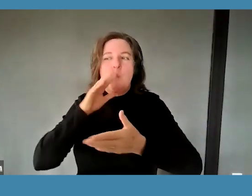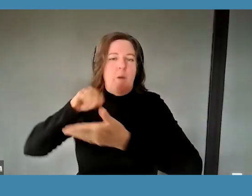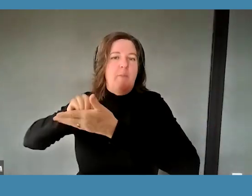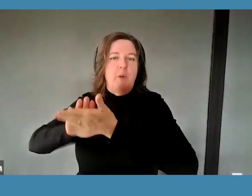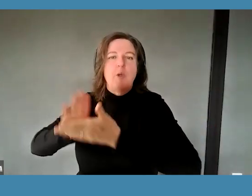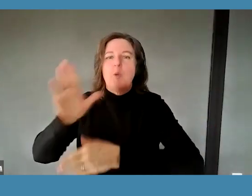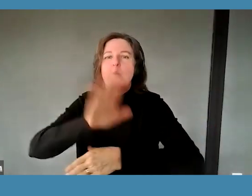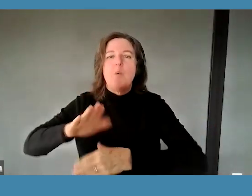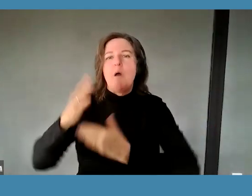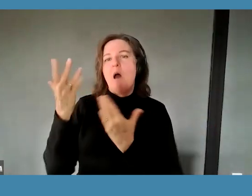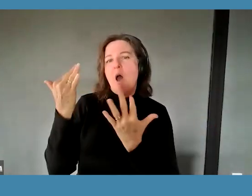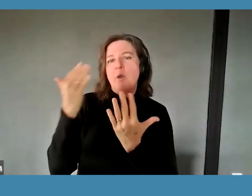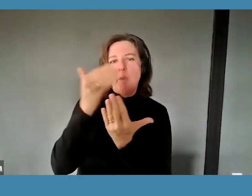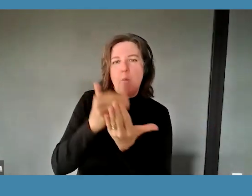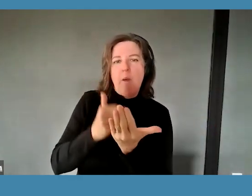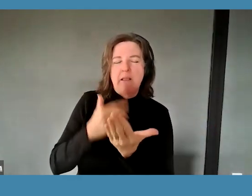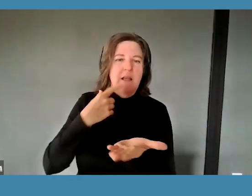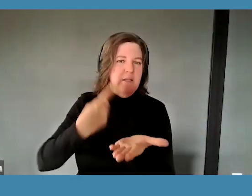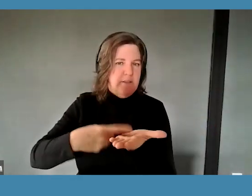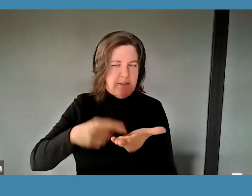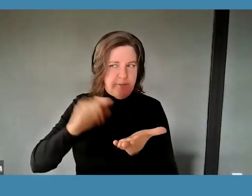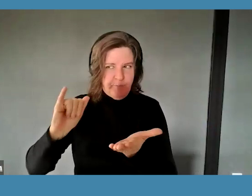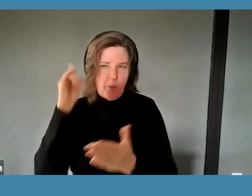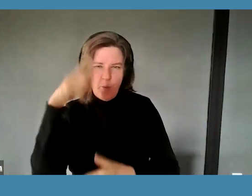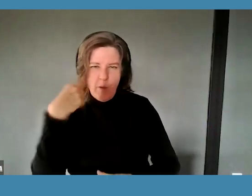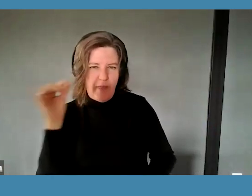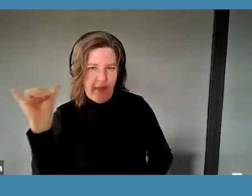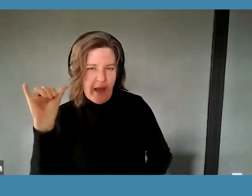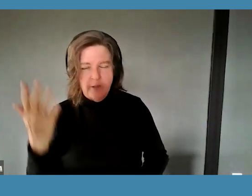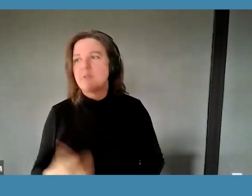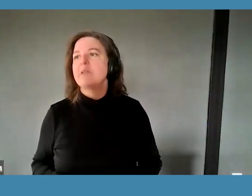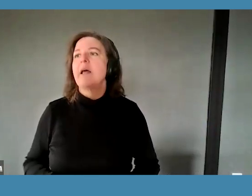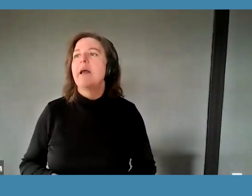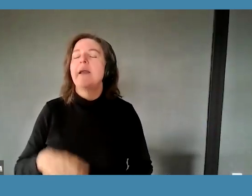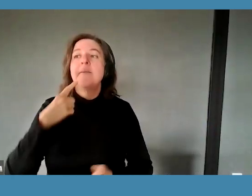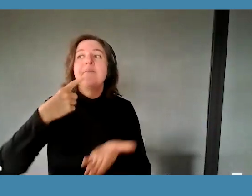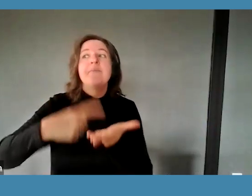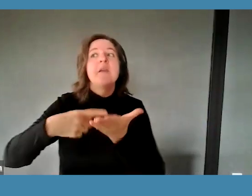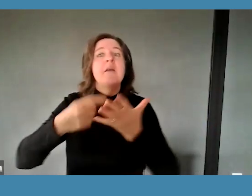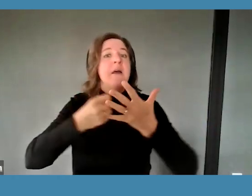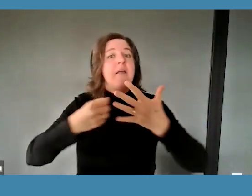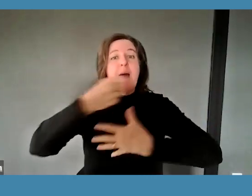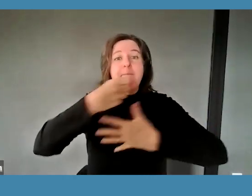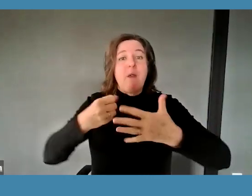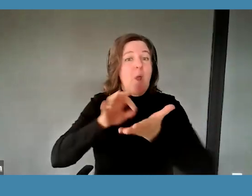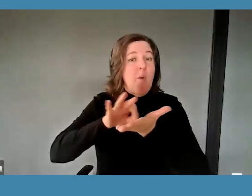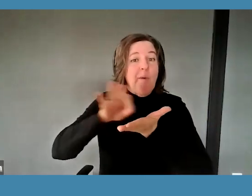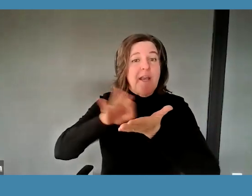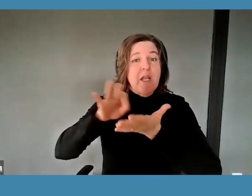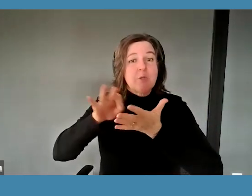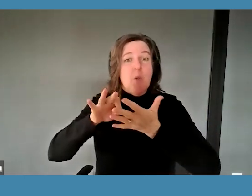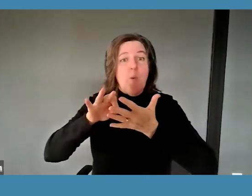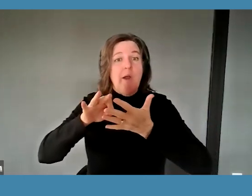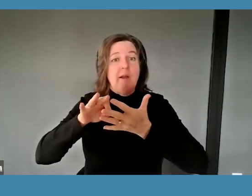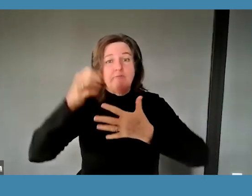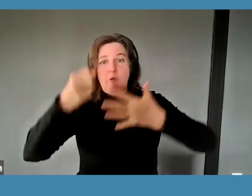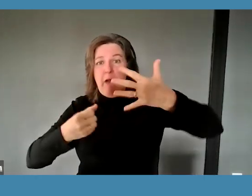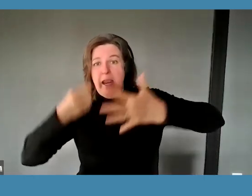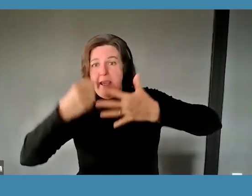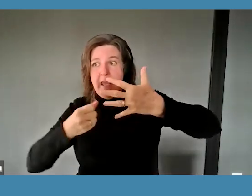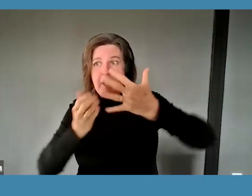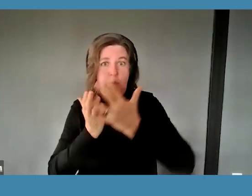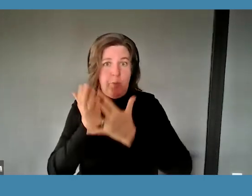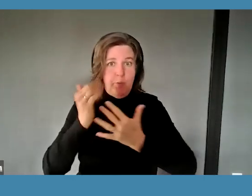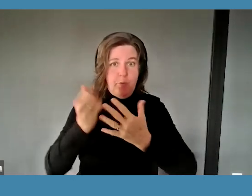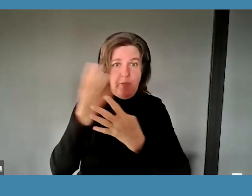looks like. So I mentioned earlier the kind of ranking the priority score that they give you through the screening. So